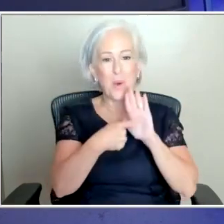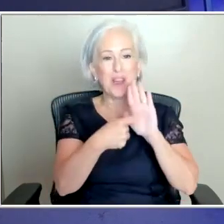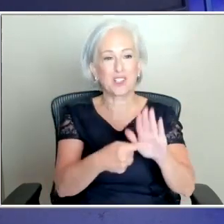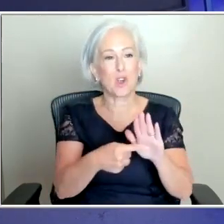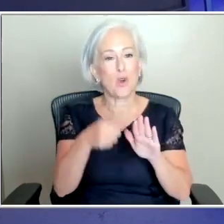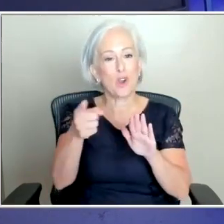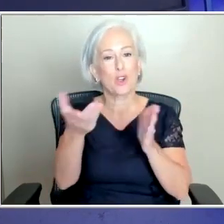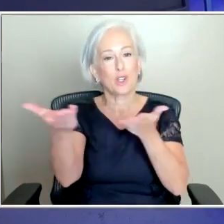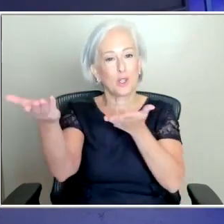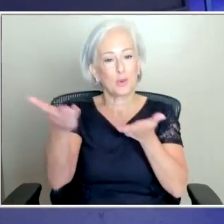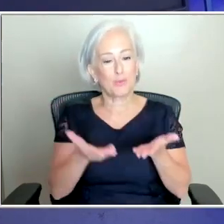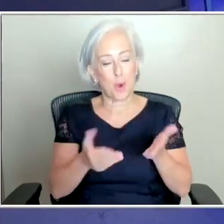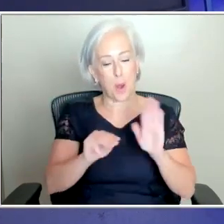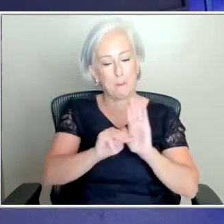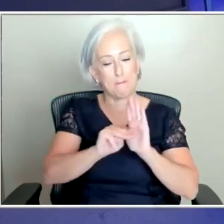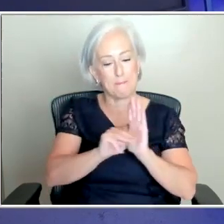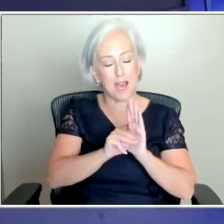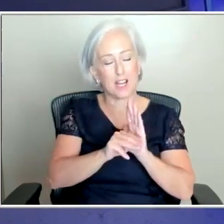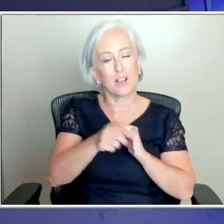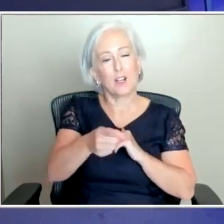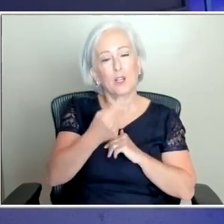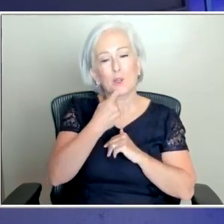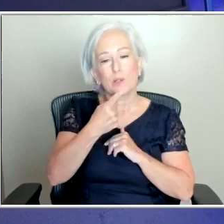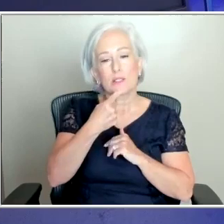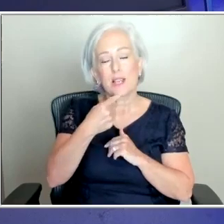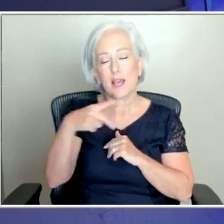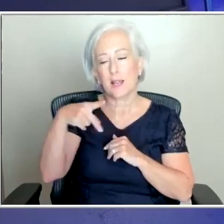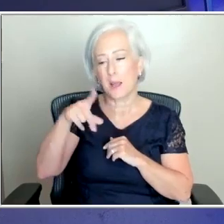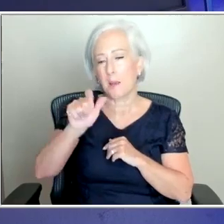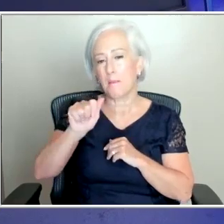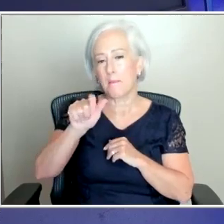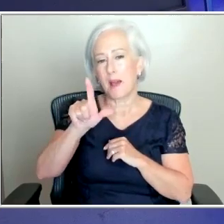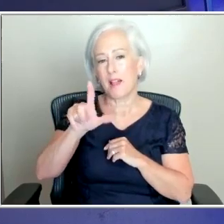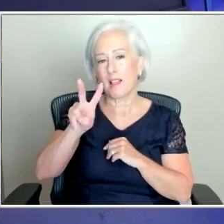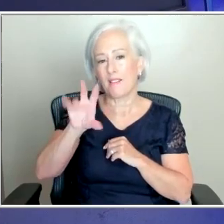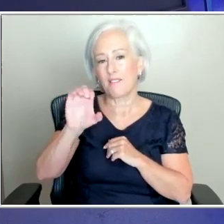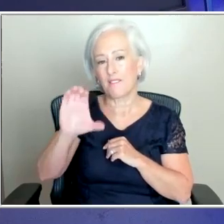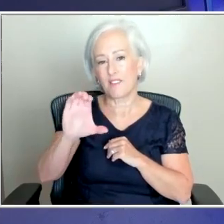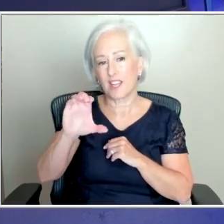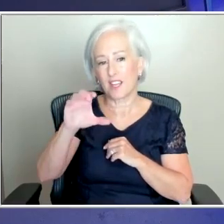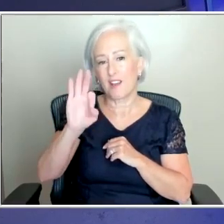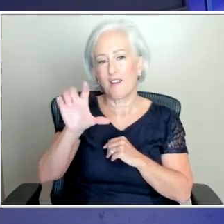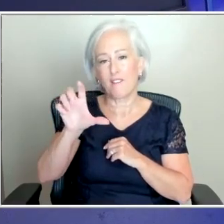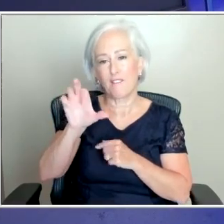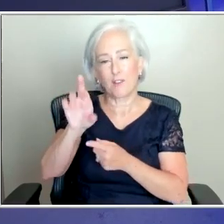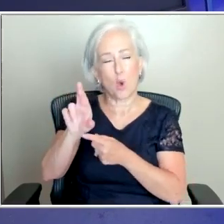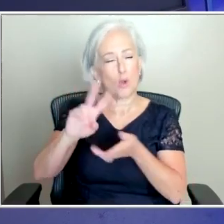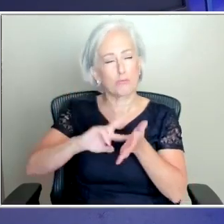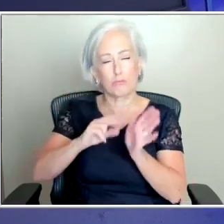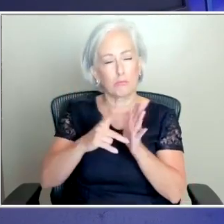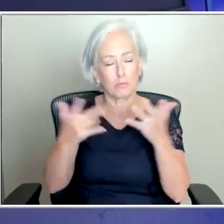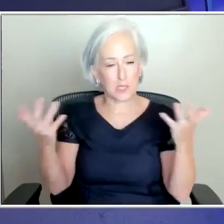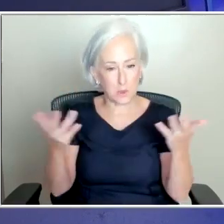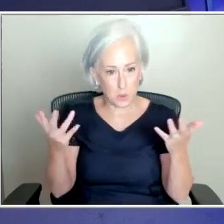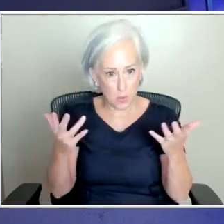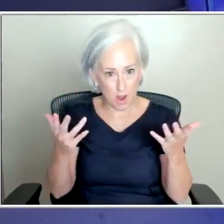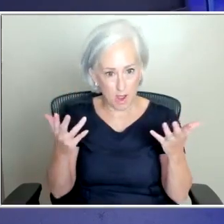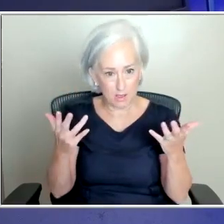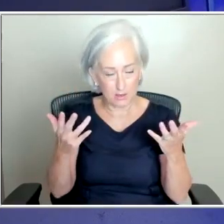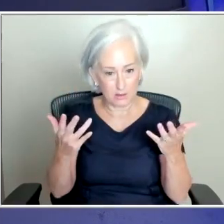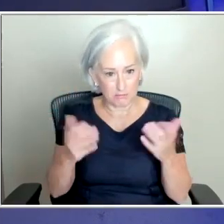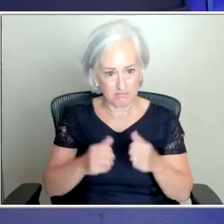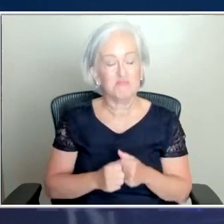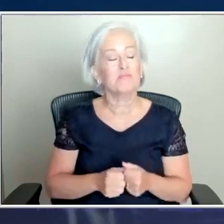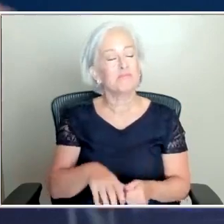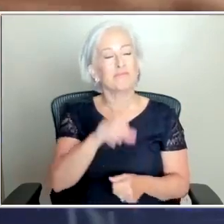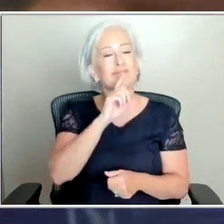And when we talk about the pelvic floor, kind of show us what we're talking about and all the surrounding areas. Yes, so